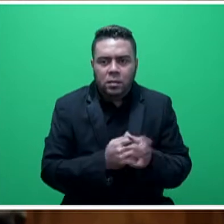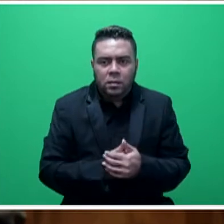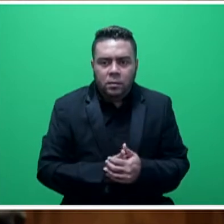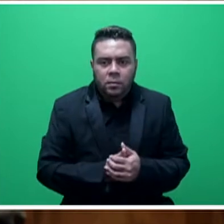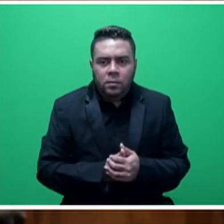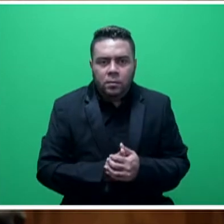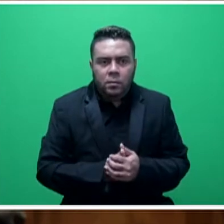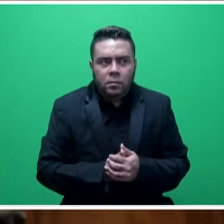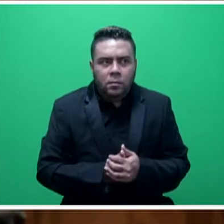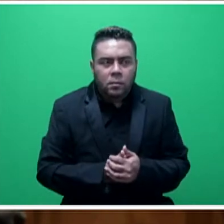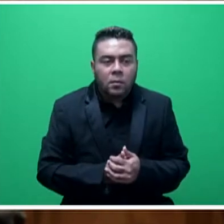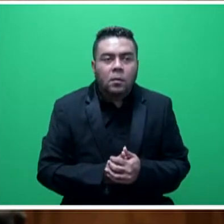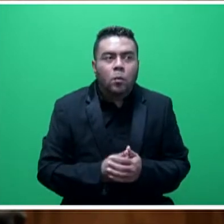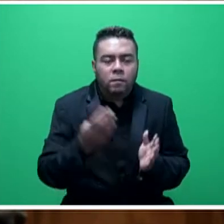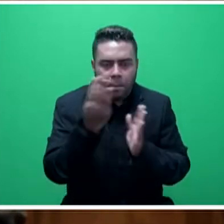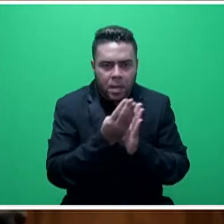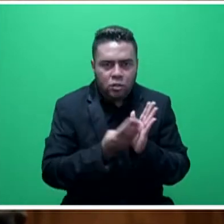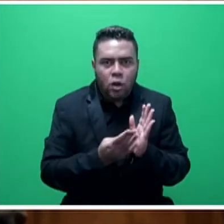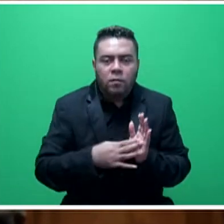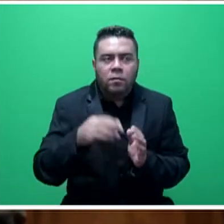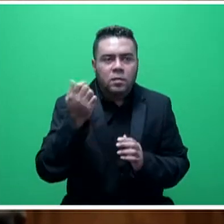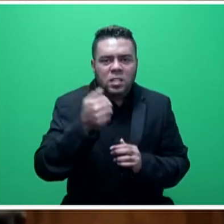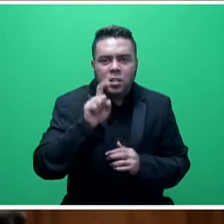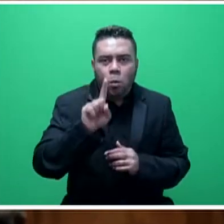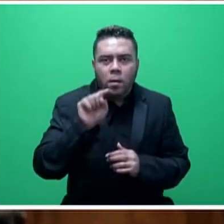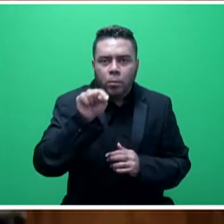budget of $161.1 million.